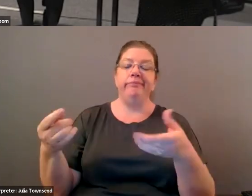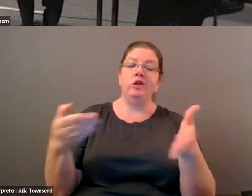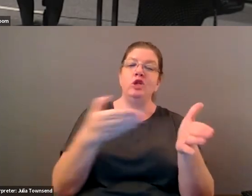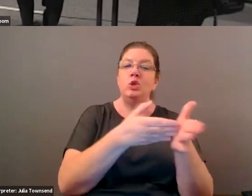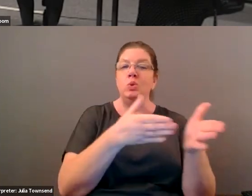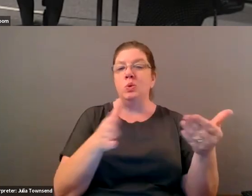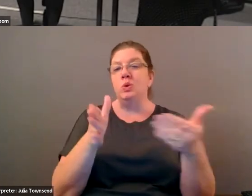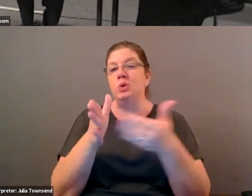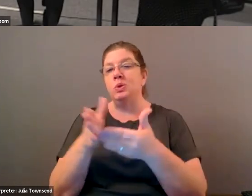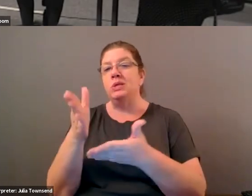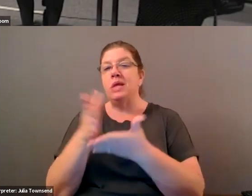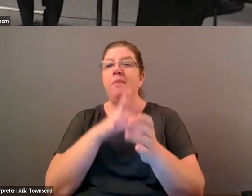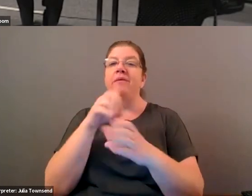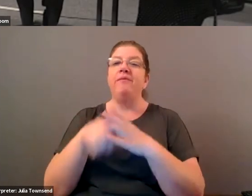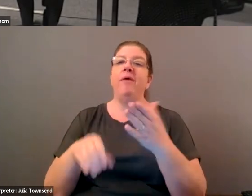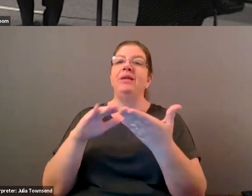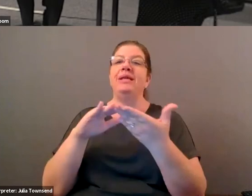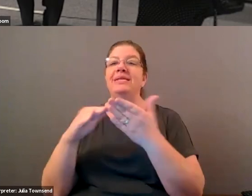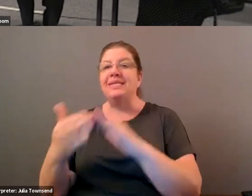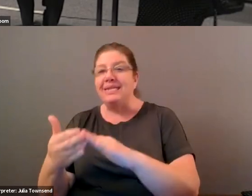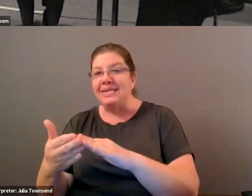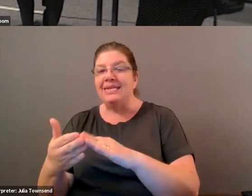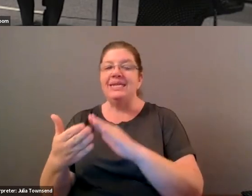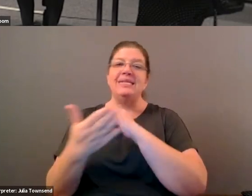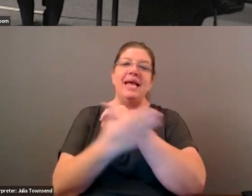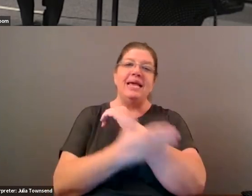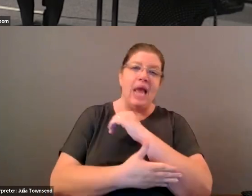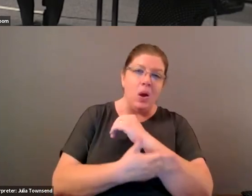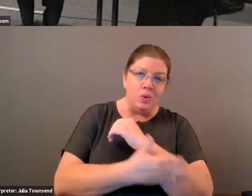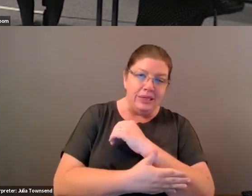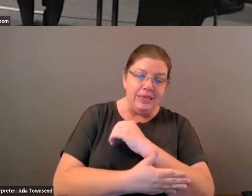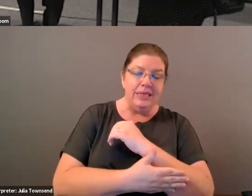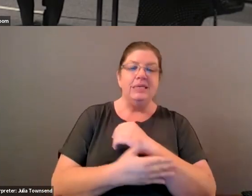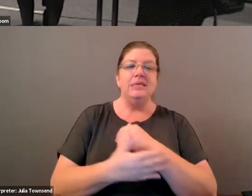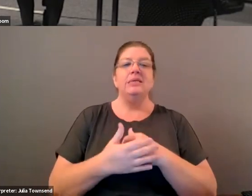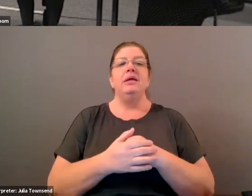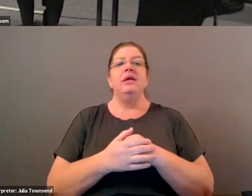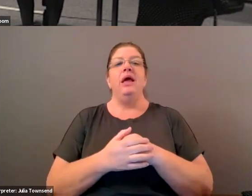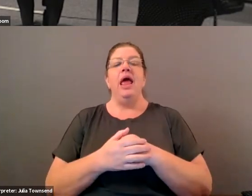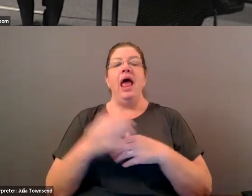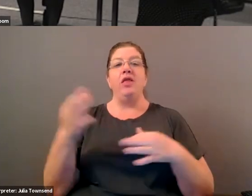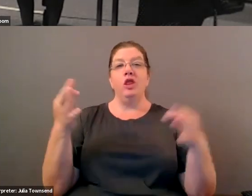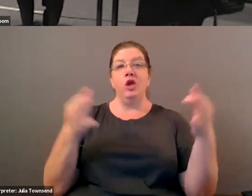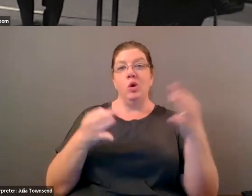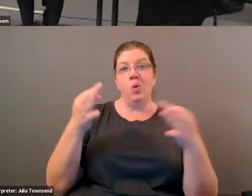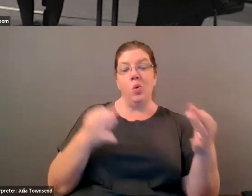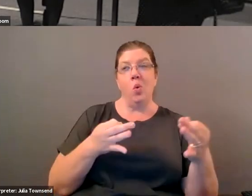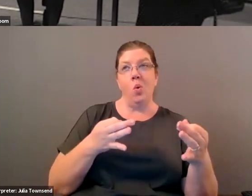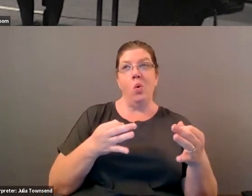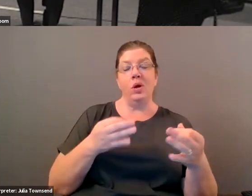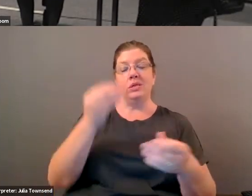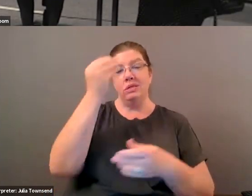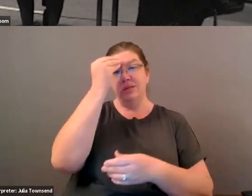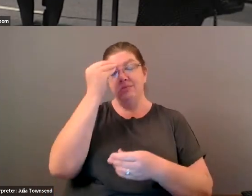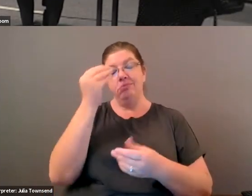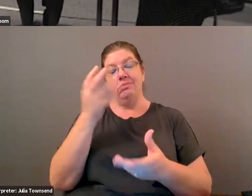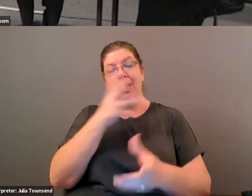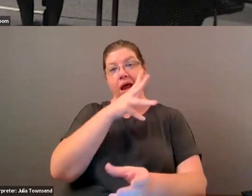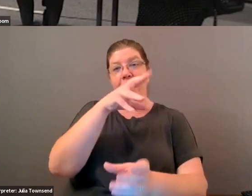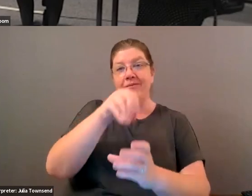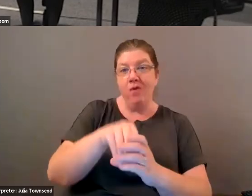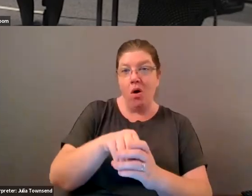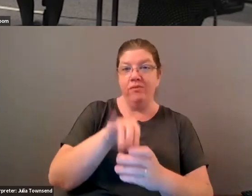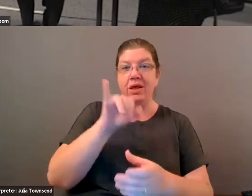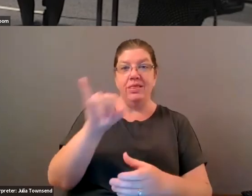involving cities and counties. And as the courts weighed in on the California Voting Rights Act, it became very apparent